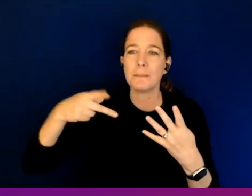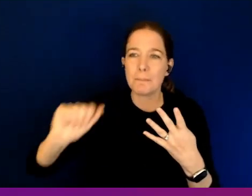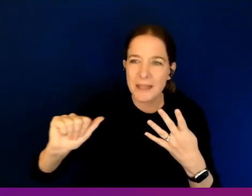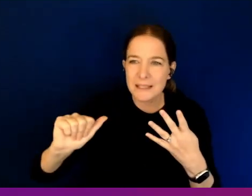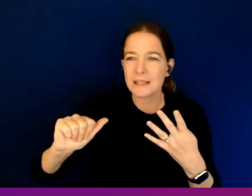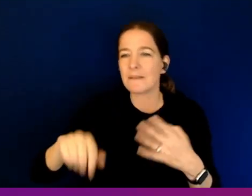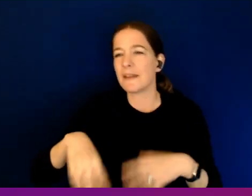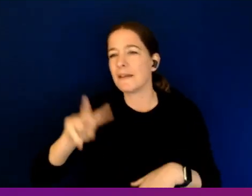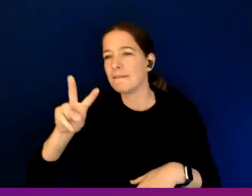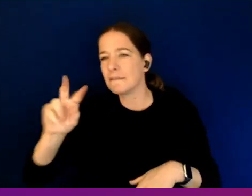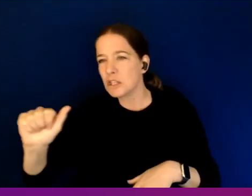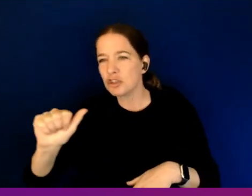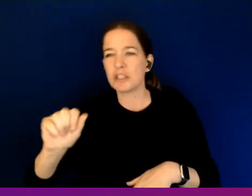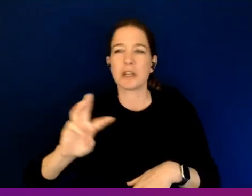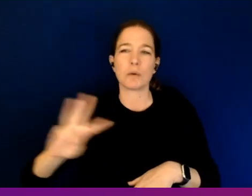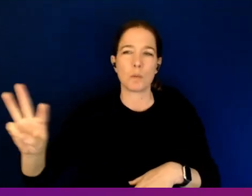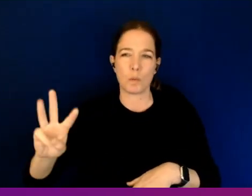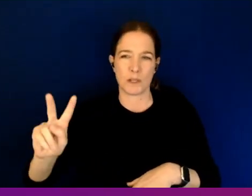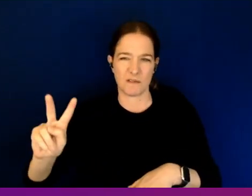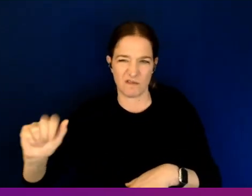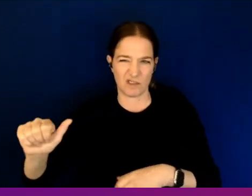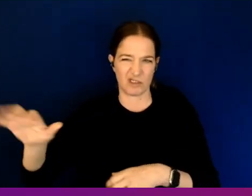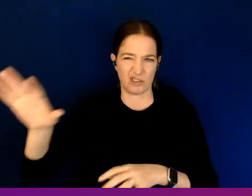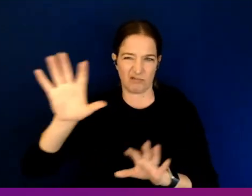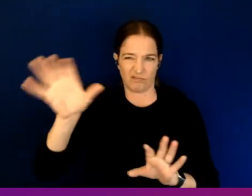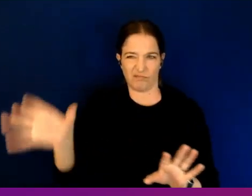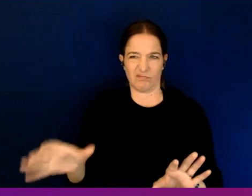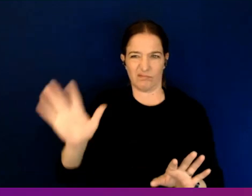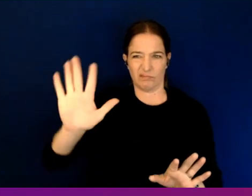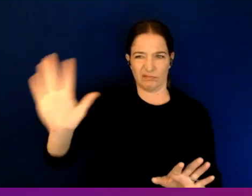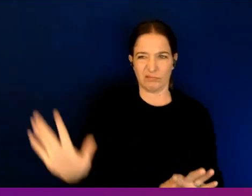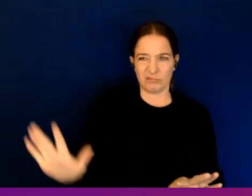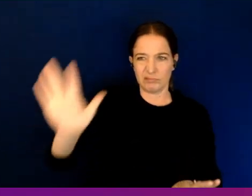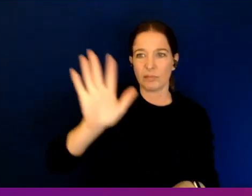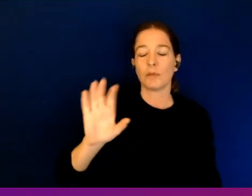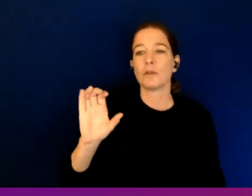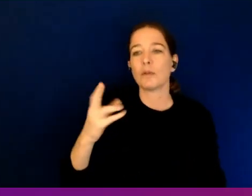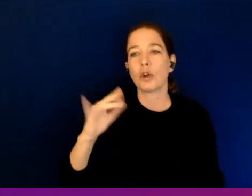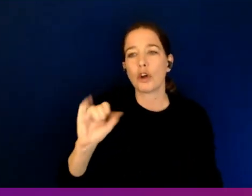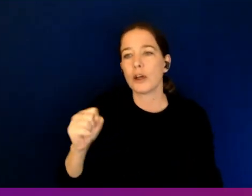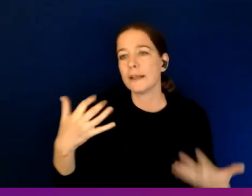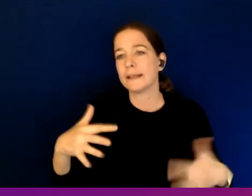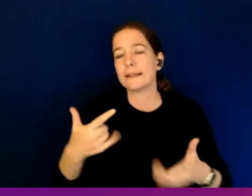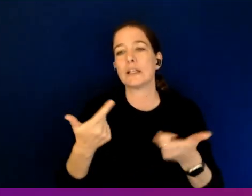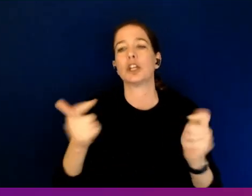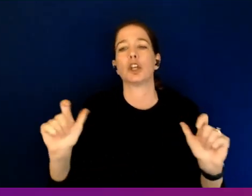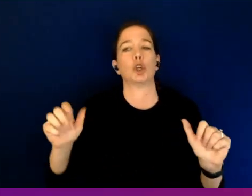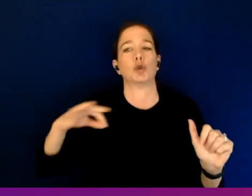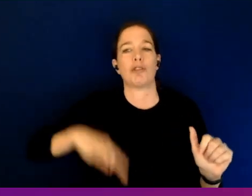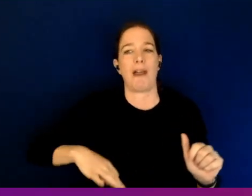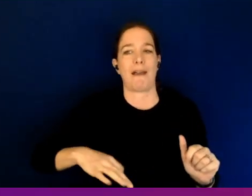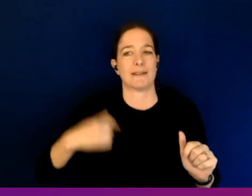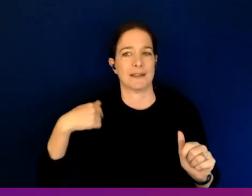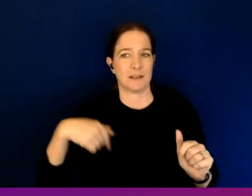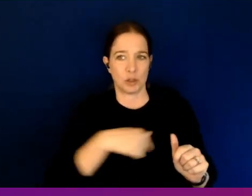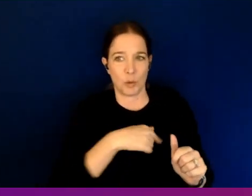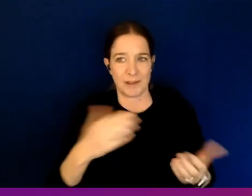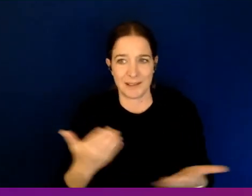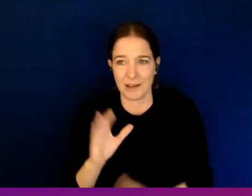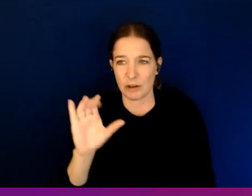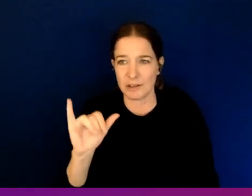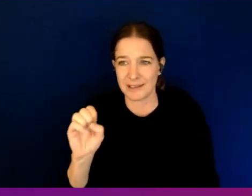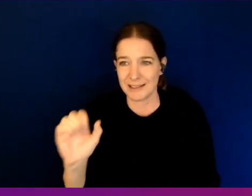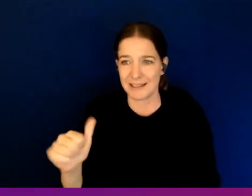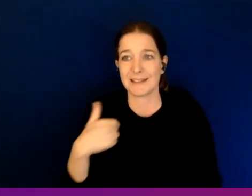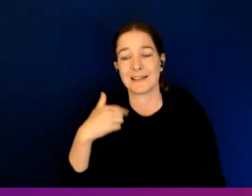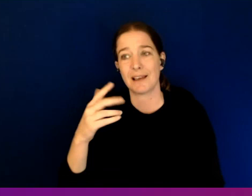and West Virginia. Chris is a huge asset to CISA. I look forward to learning all about the things he's going to present today around passwords